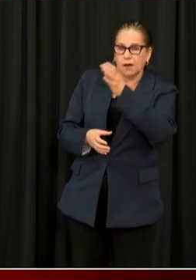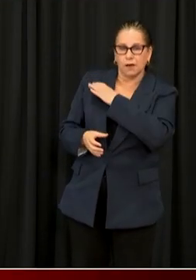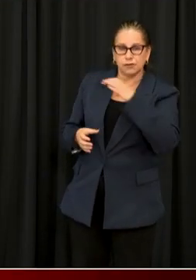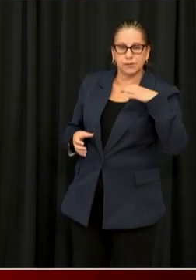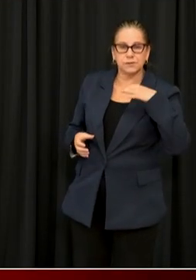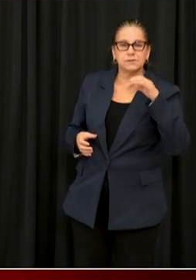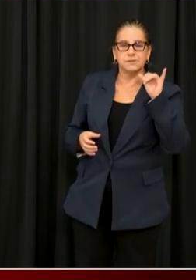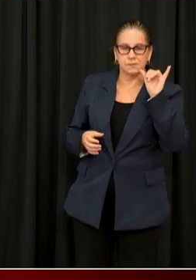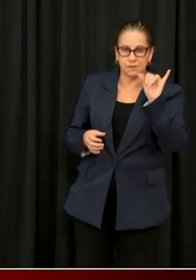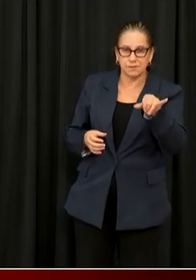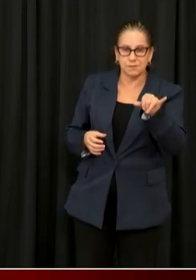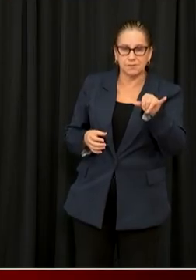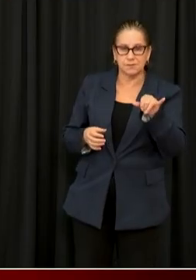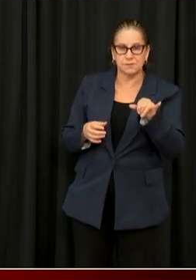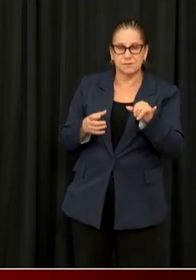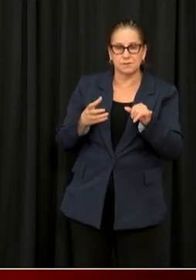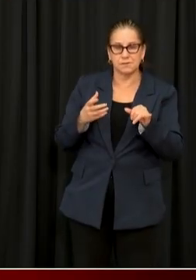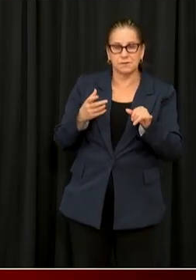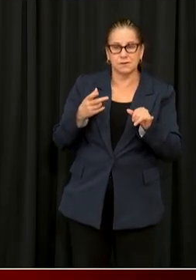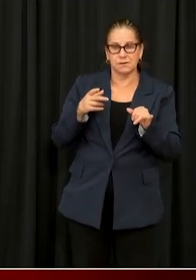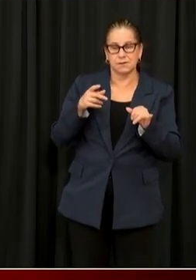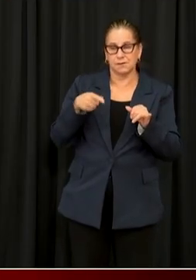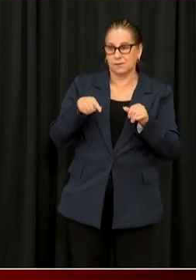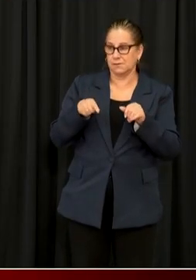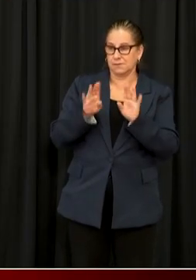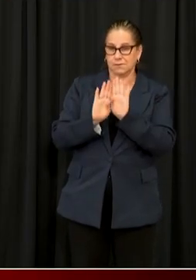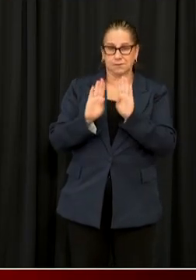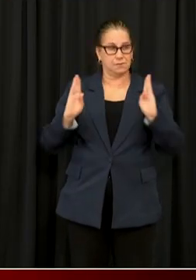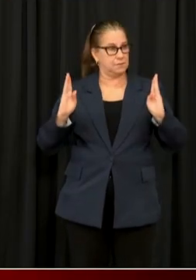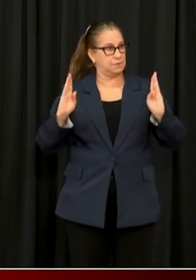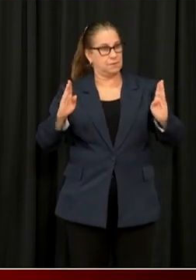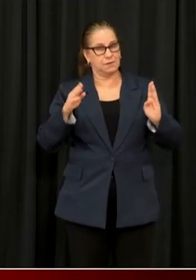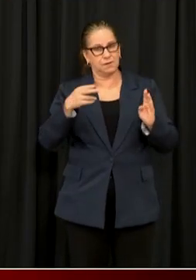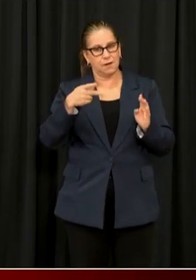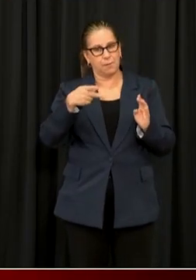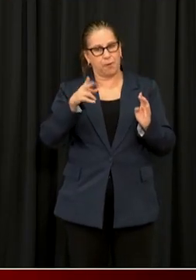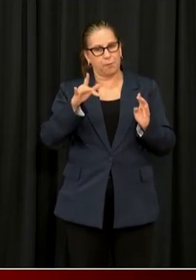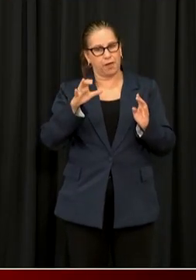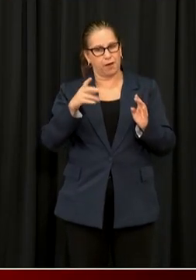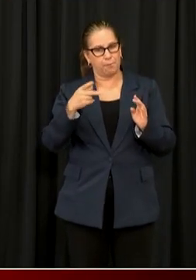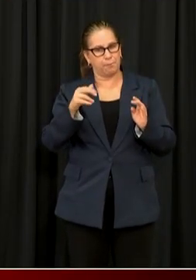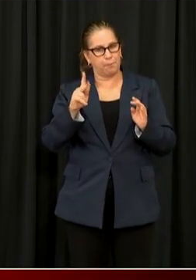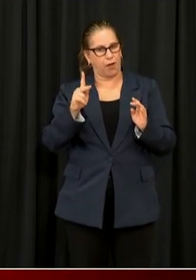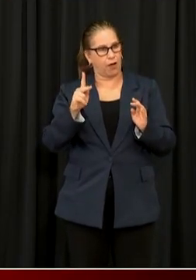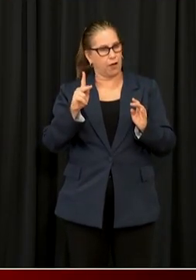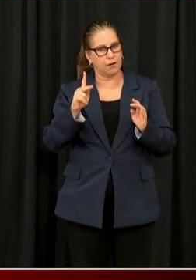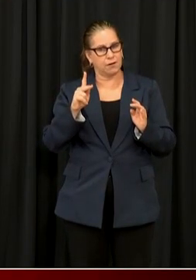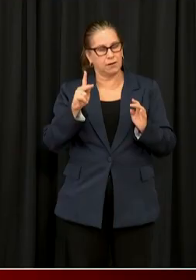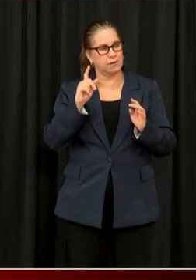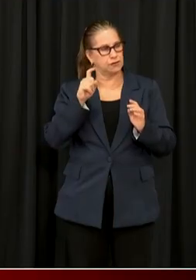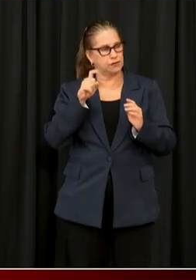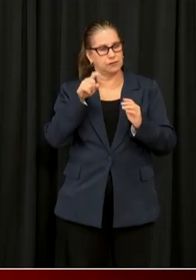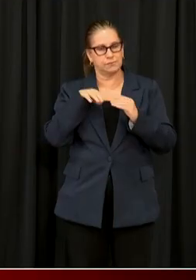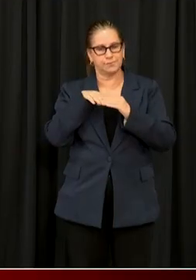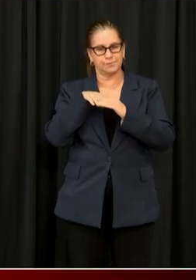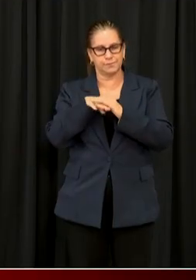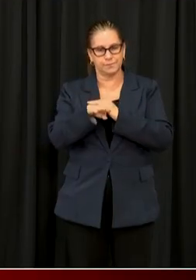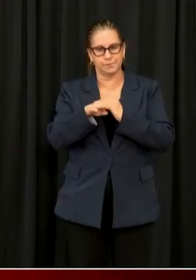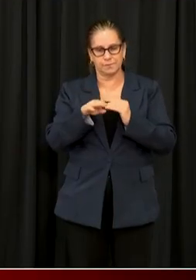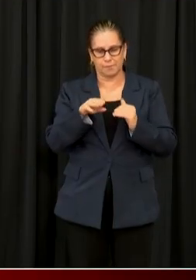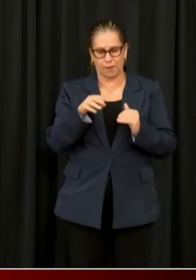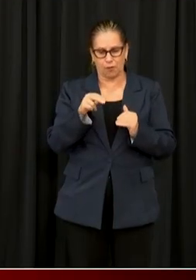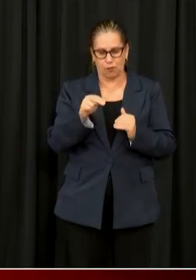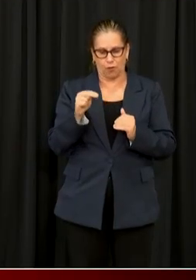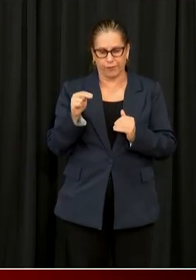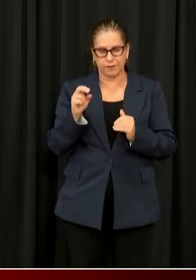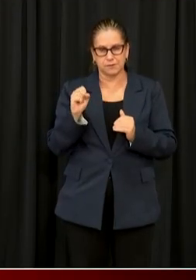park. People have accessed both sides, the north and south side of the White House as a